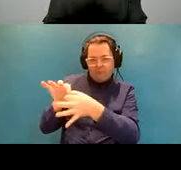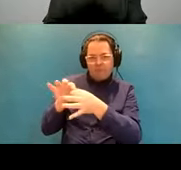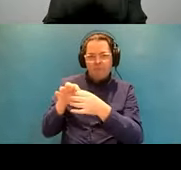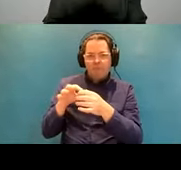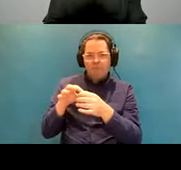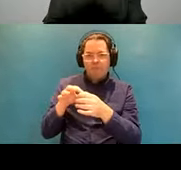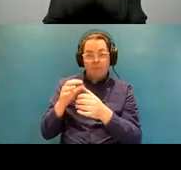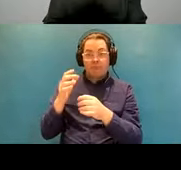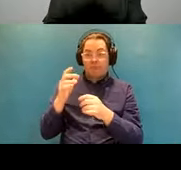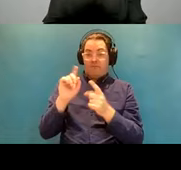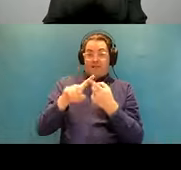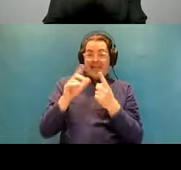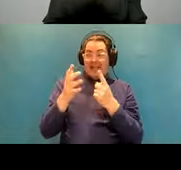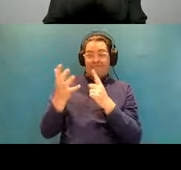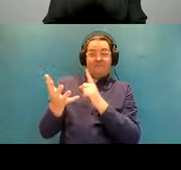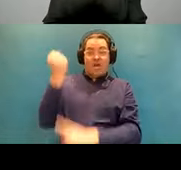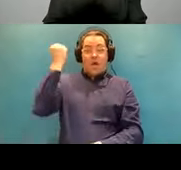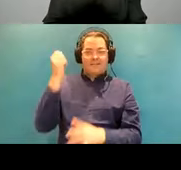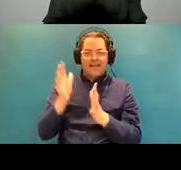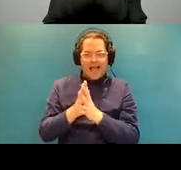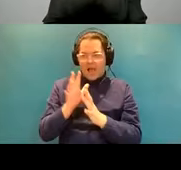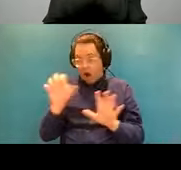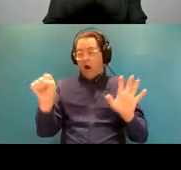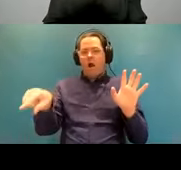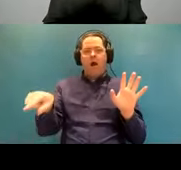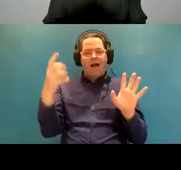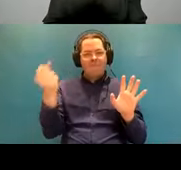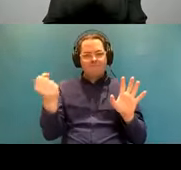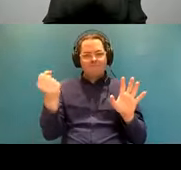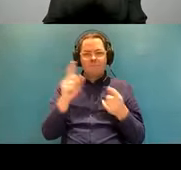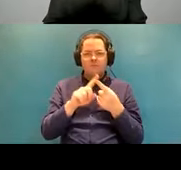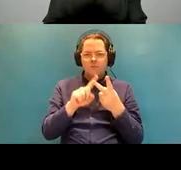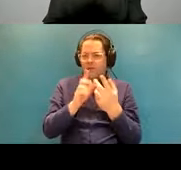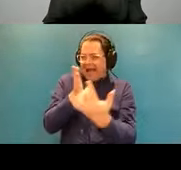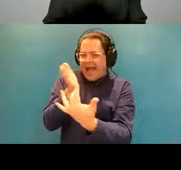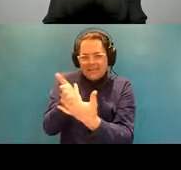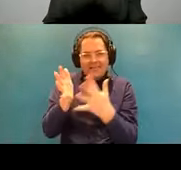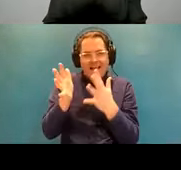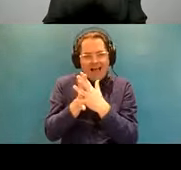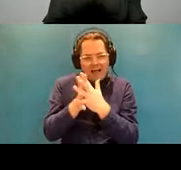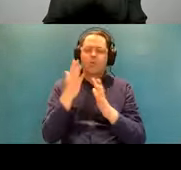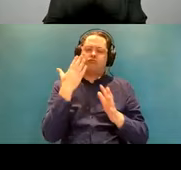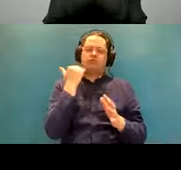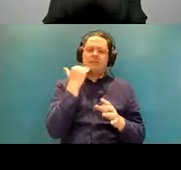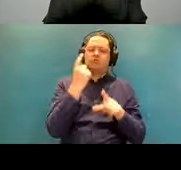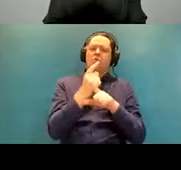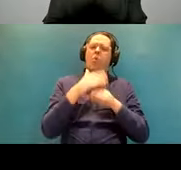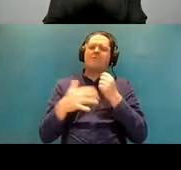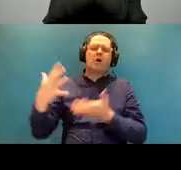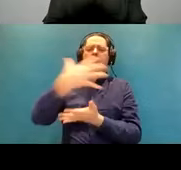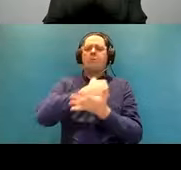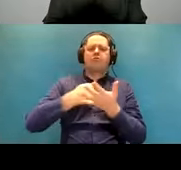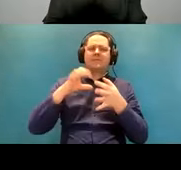them, finding them, accessing them. So I was listening to a talk recently about a corpus that's been created of minority